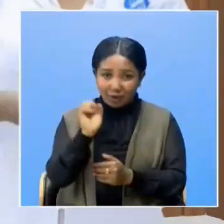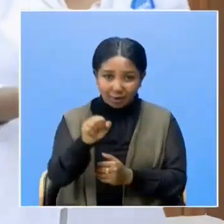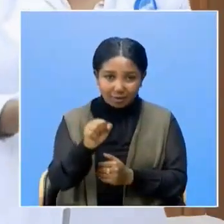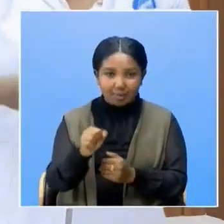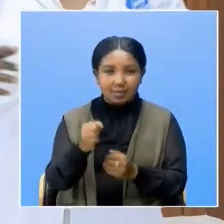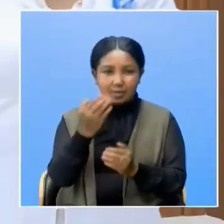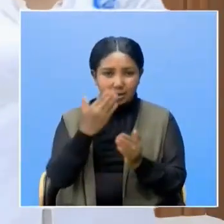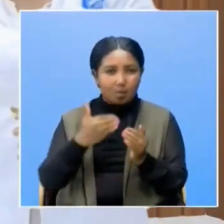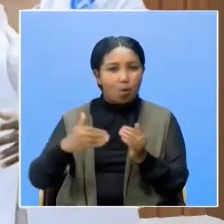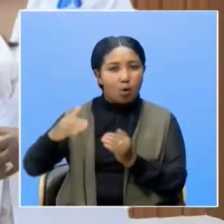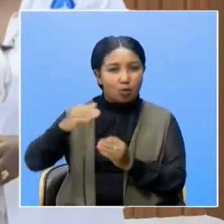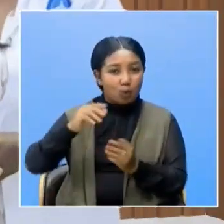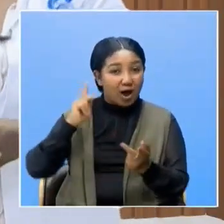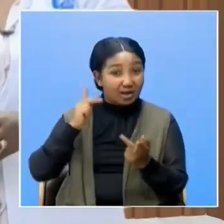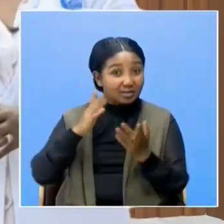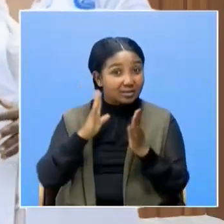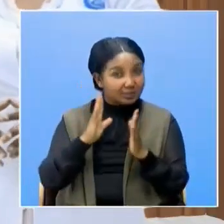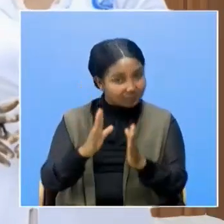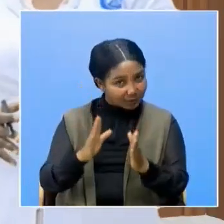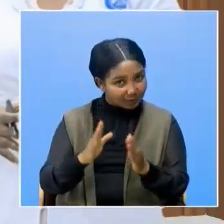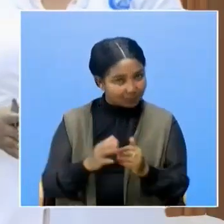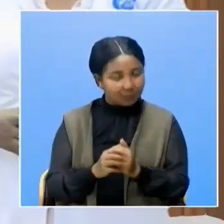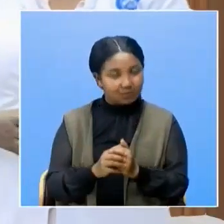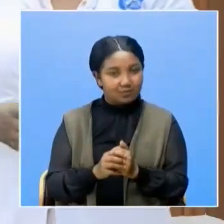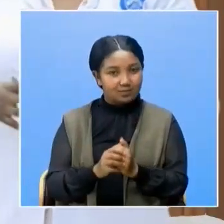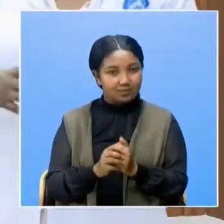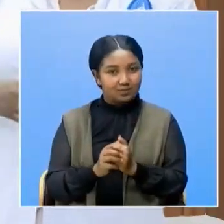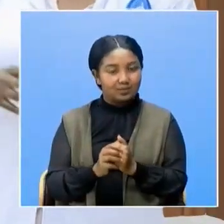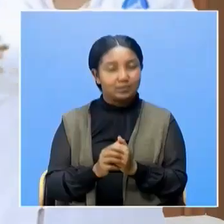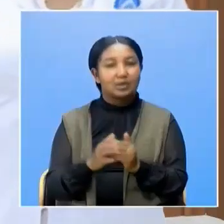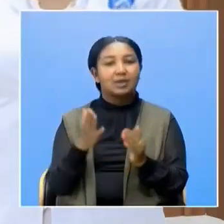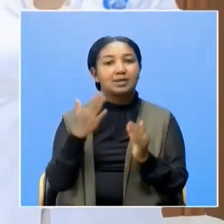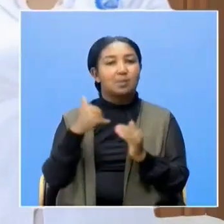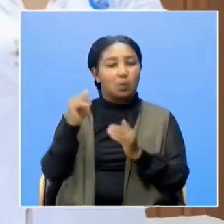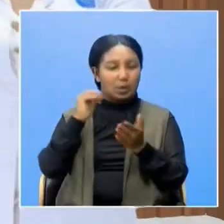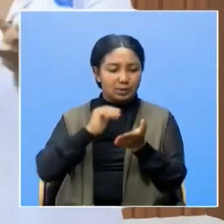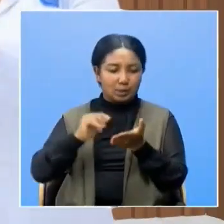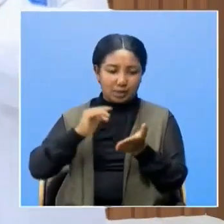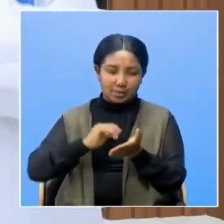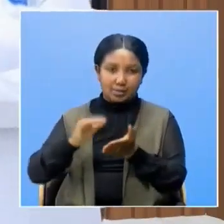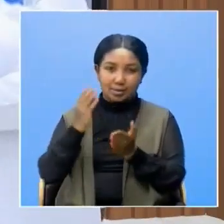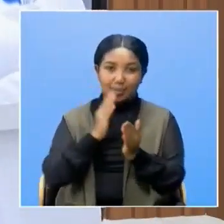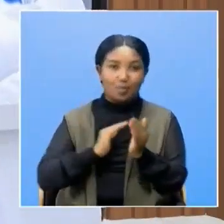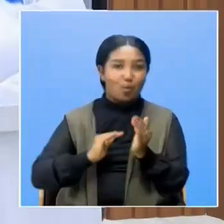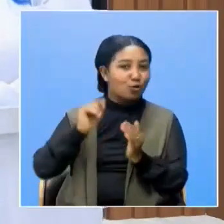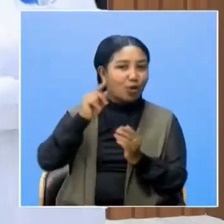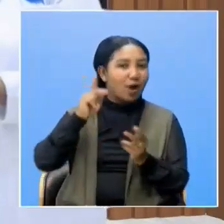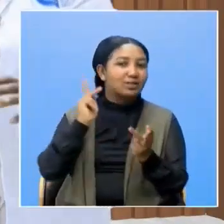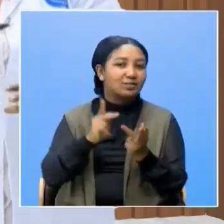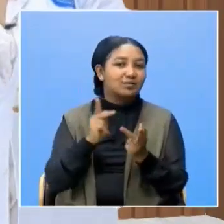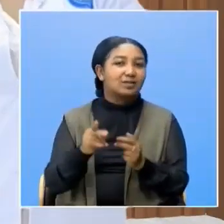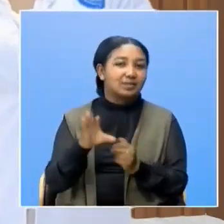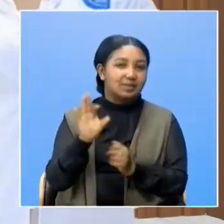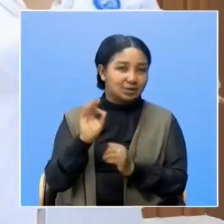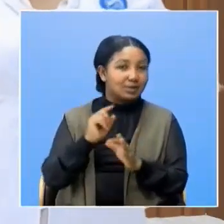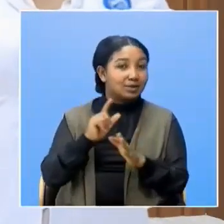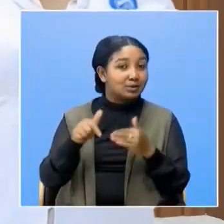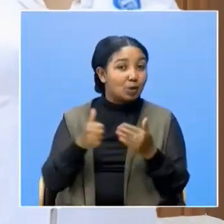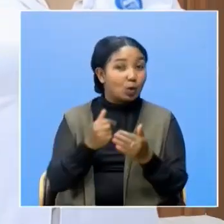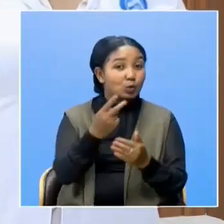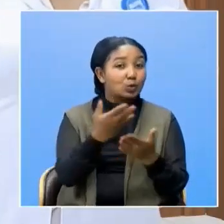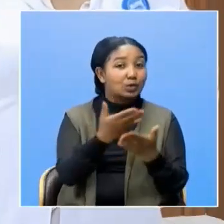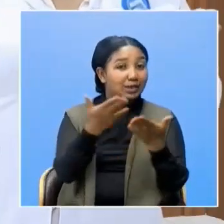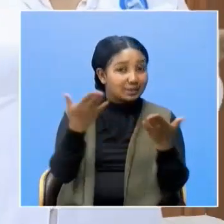the more you achieve success. Right? The more you study, the more you achieve success. Now, two